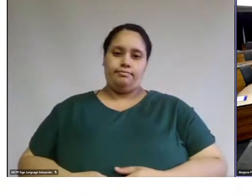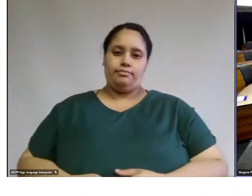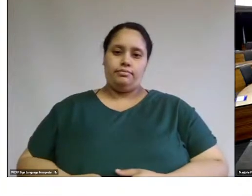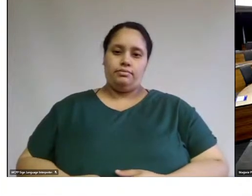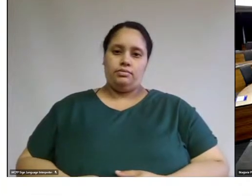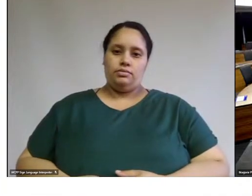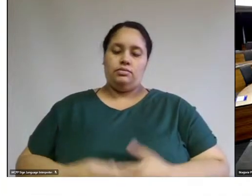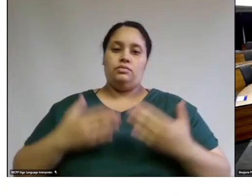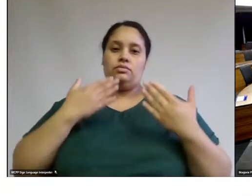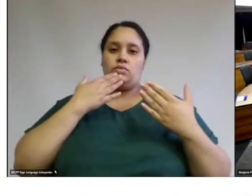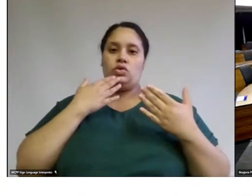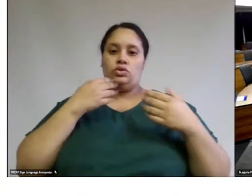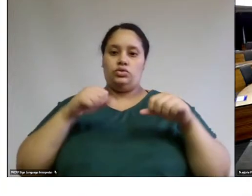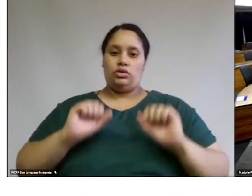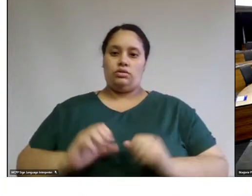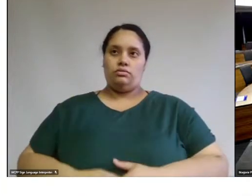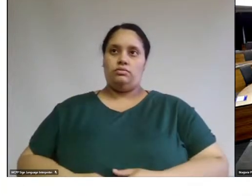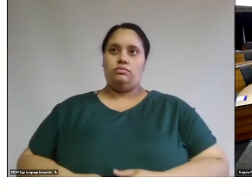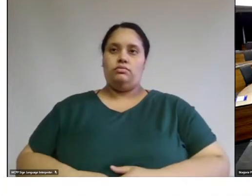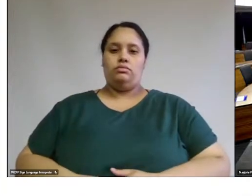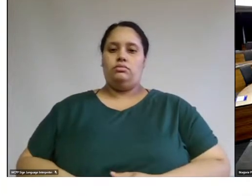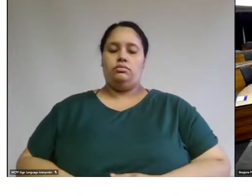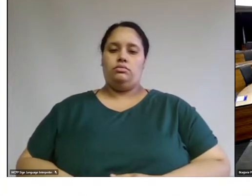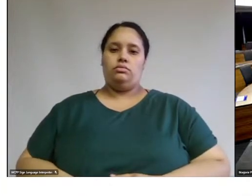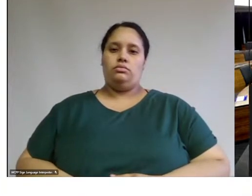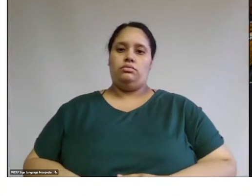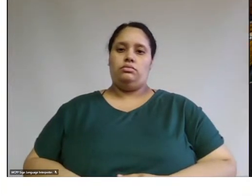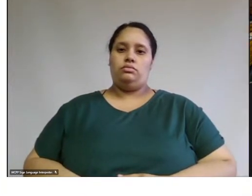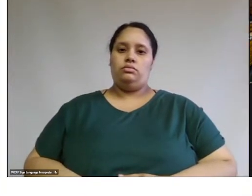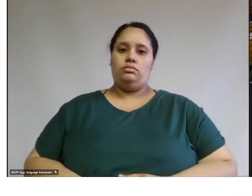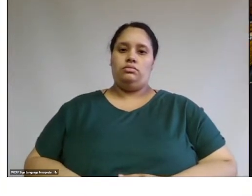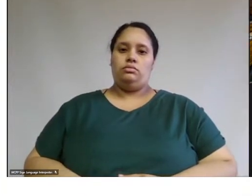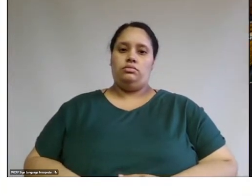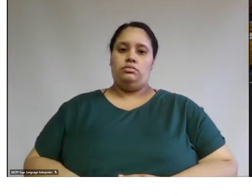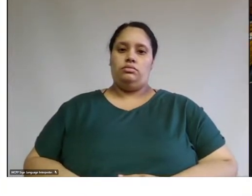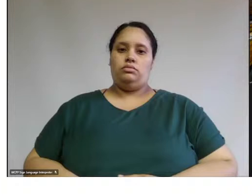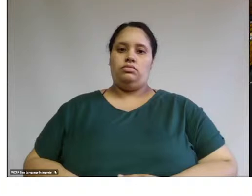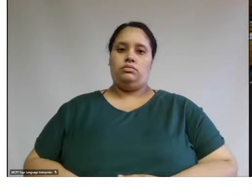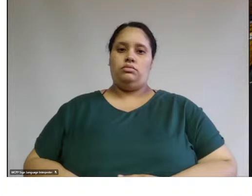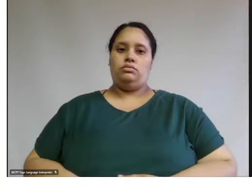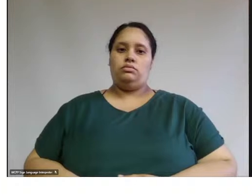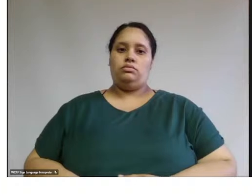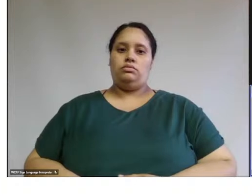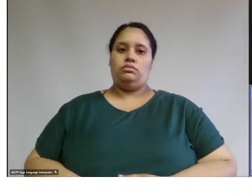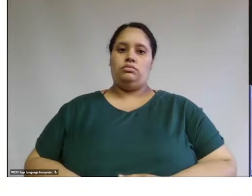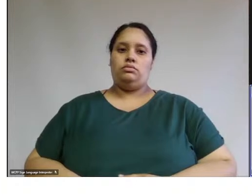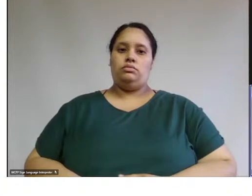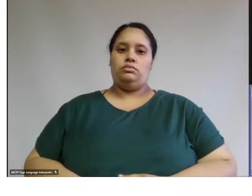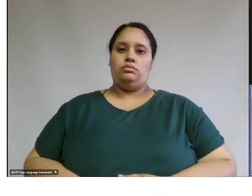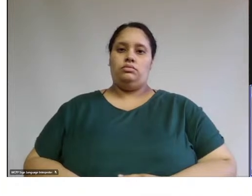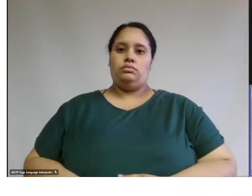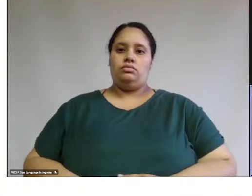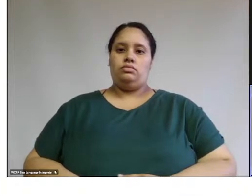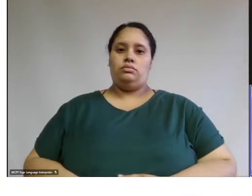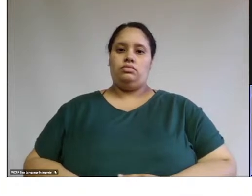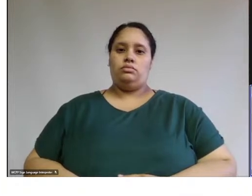Thank you, Chairperson and members. Thank you very much, Honorable Minister.